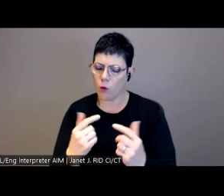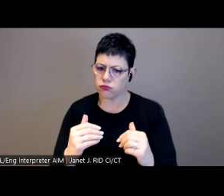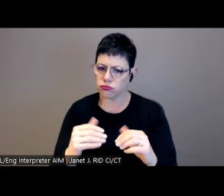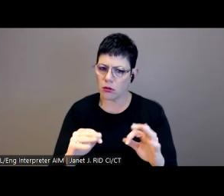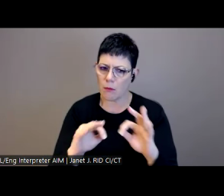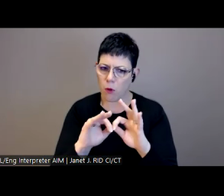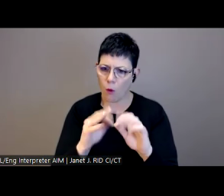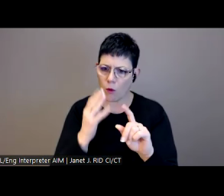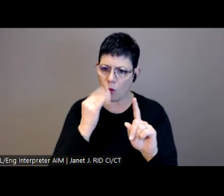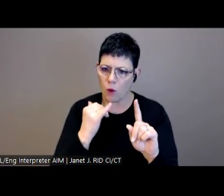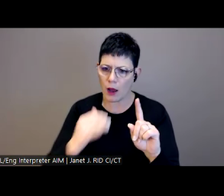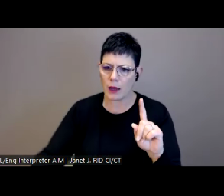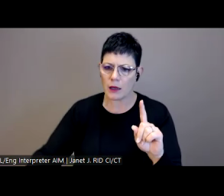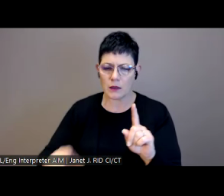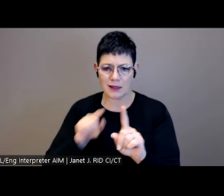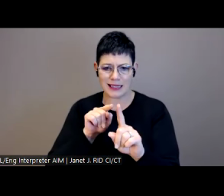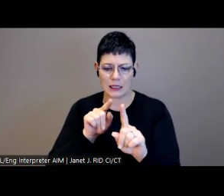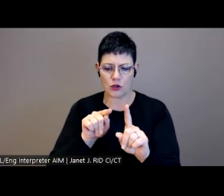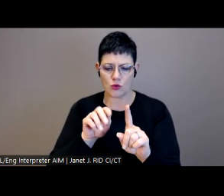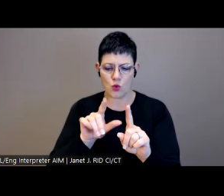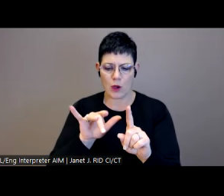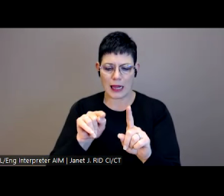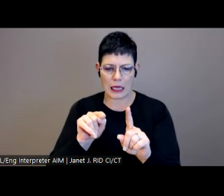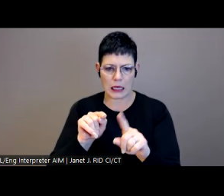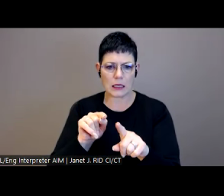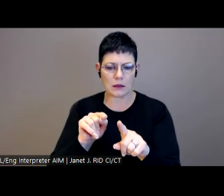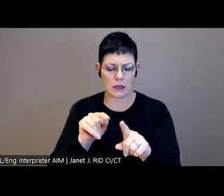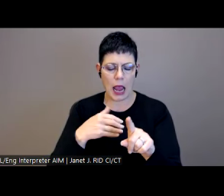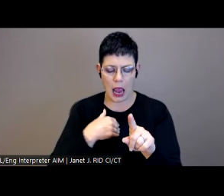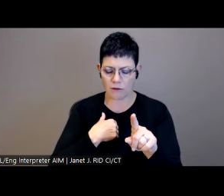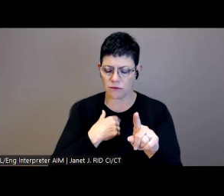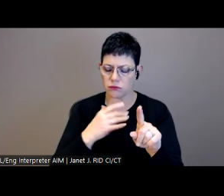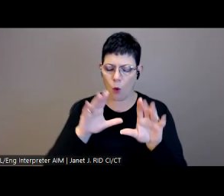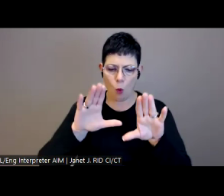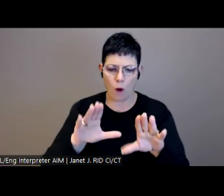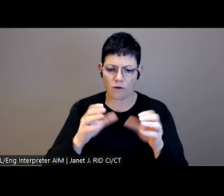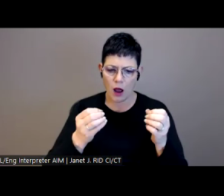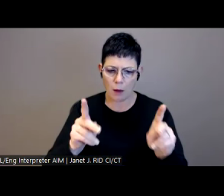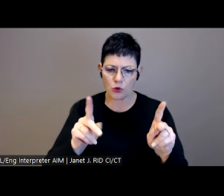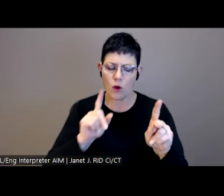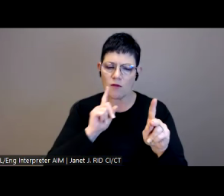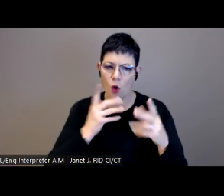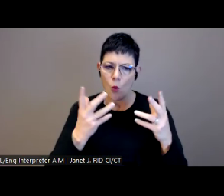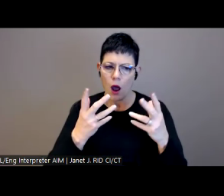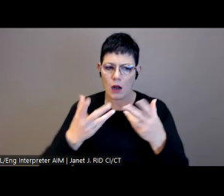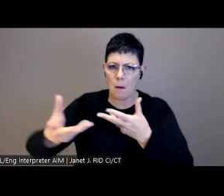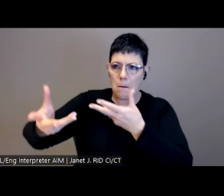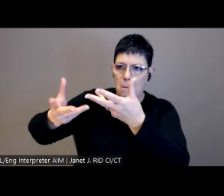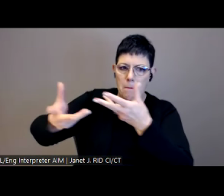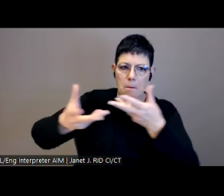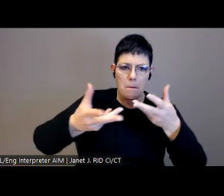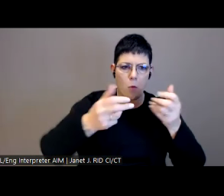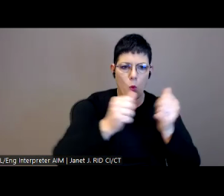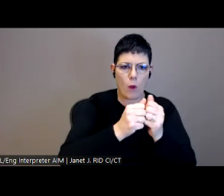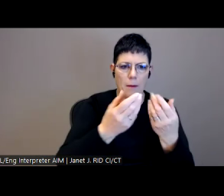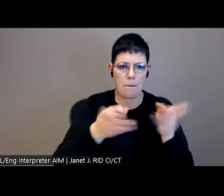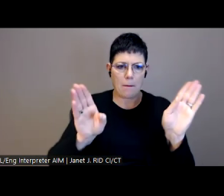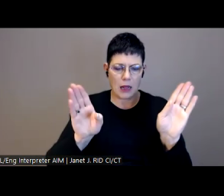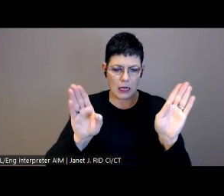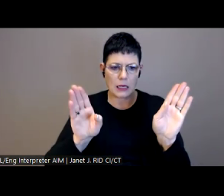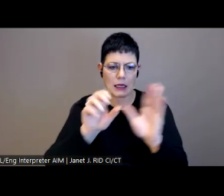through this toolkit, that there is tremendous opportunity for public engagement with state agencies.